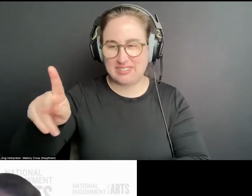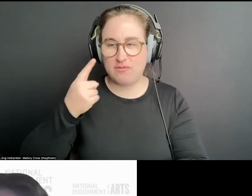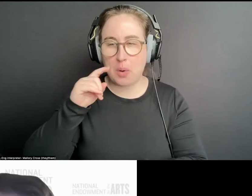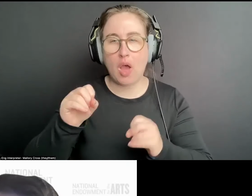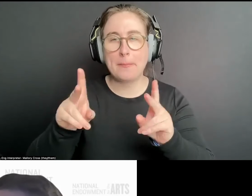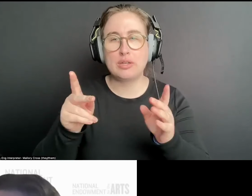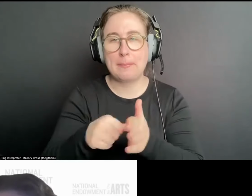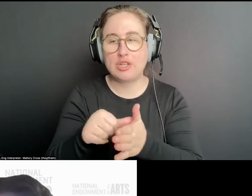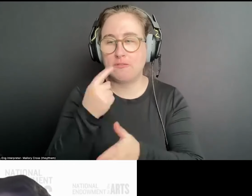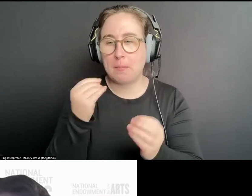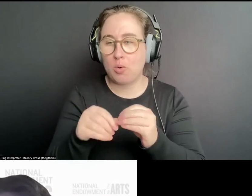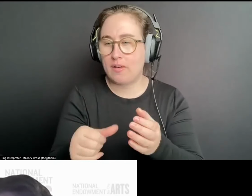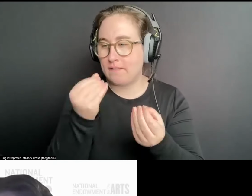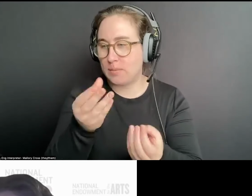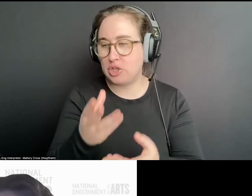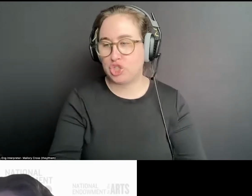more information.